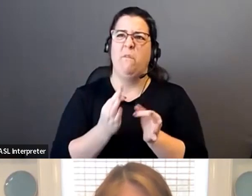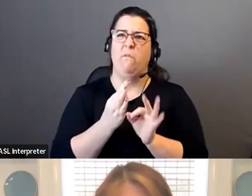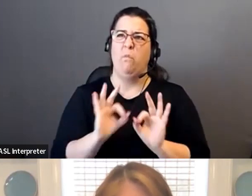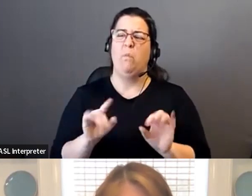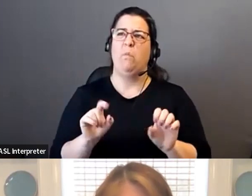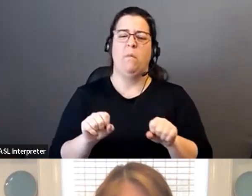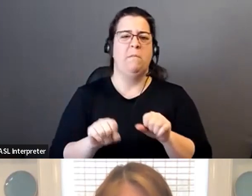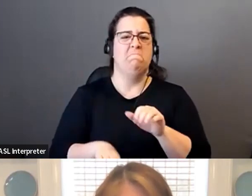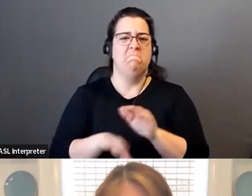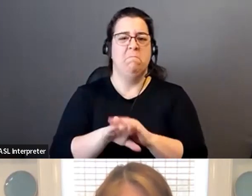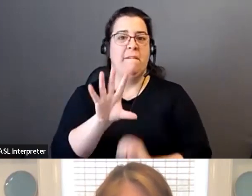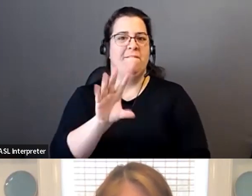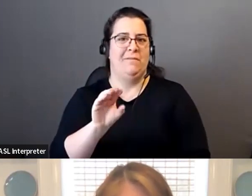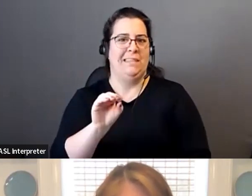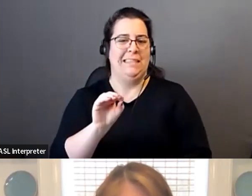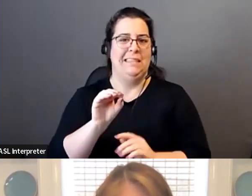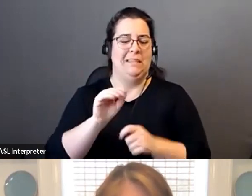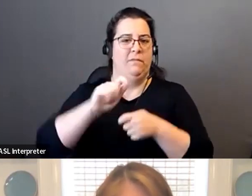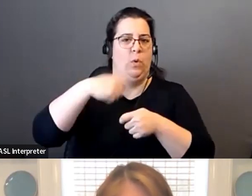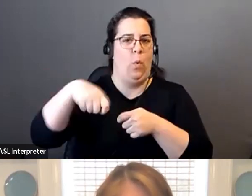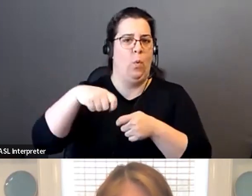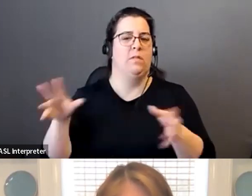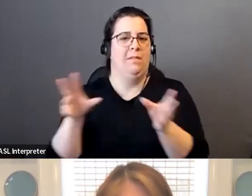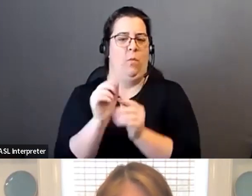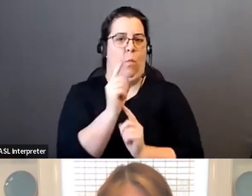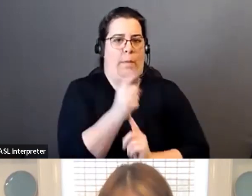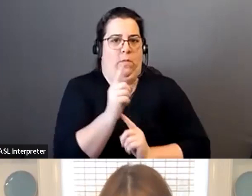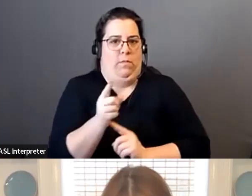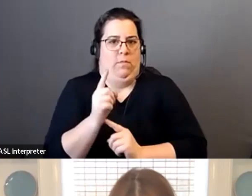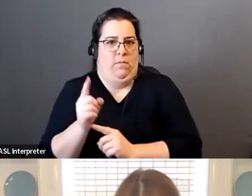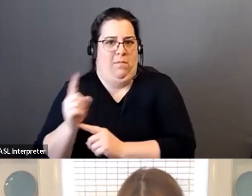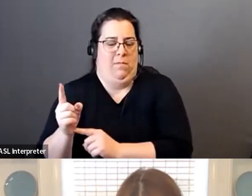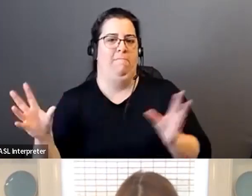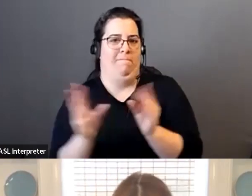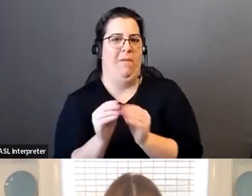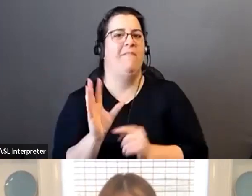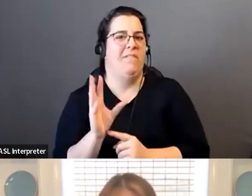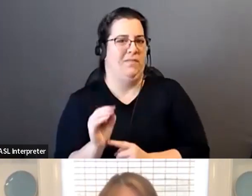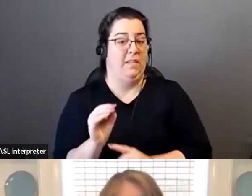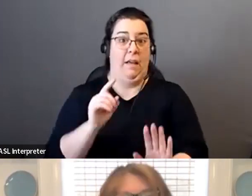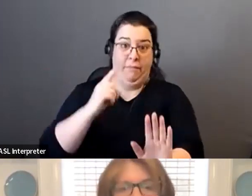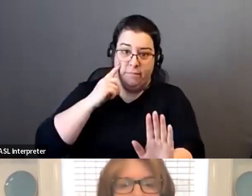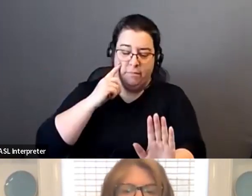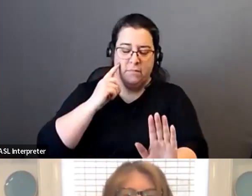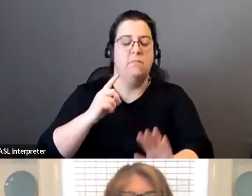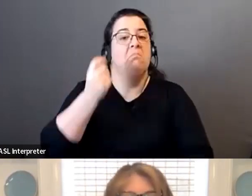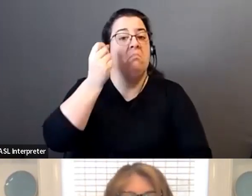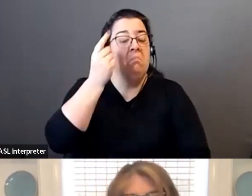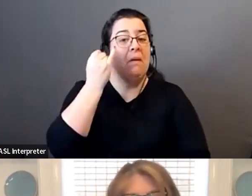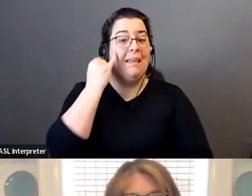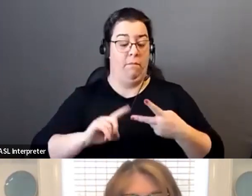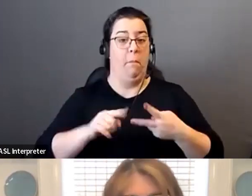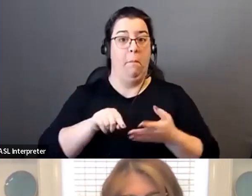do. Now, the nice thing is when you especially use the paid version, they can be as long as you want.